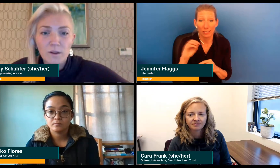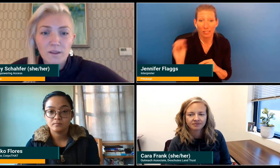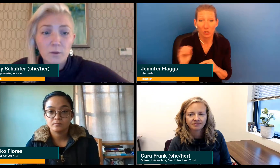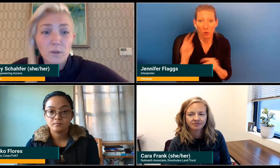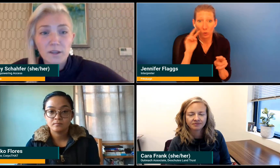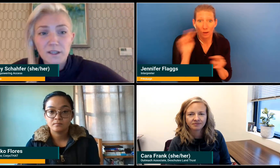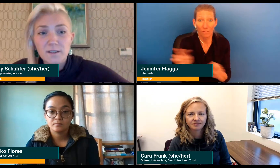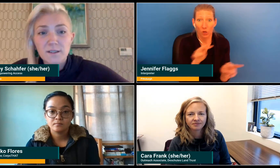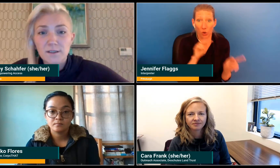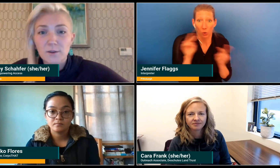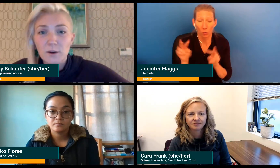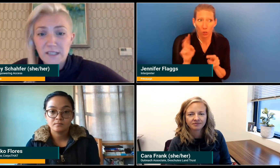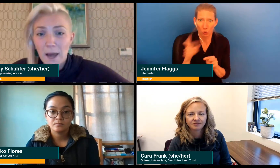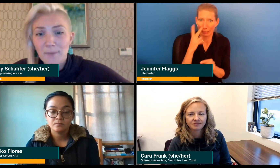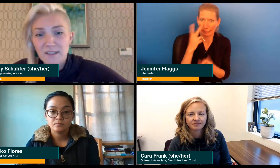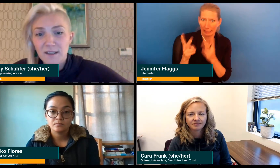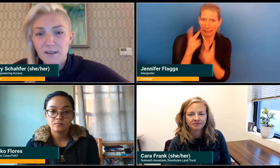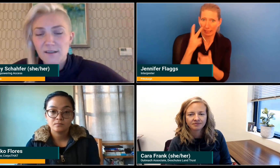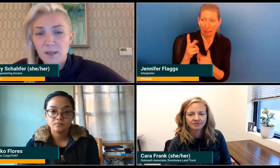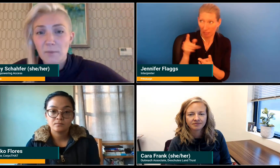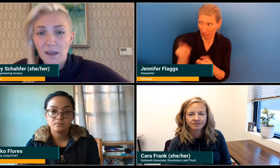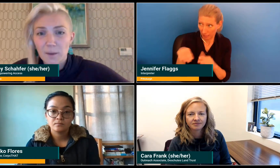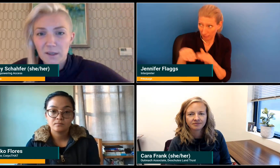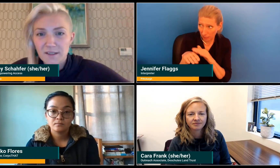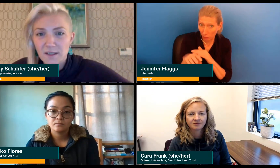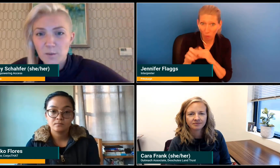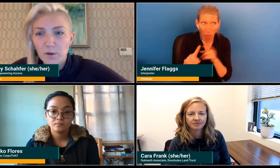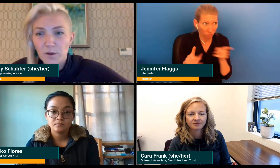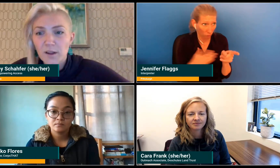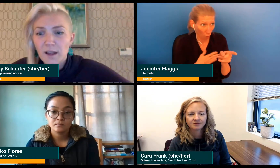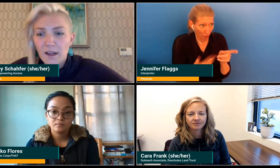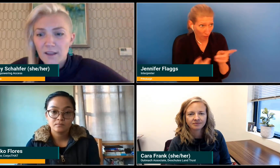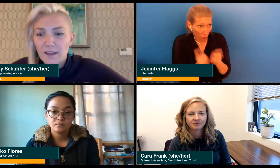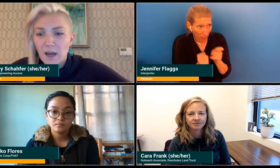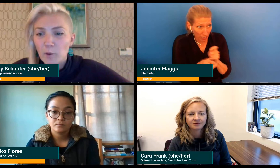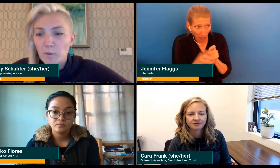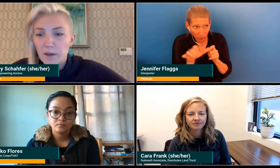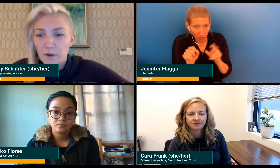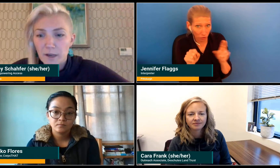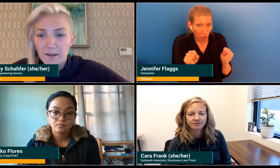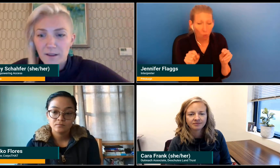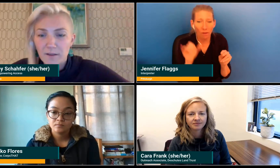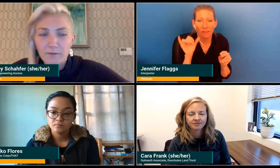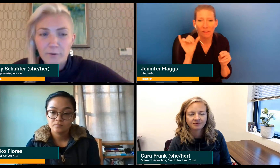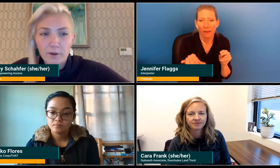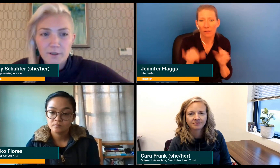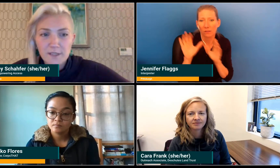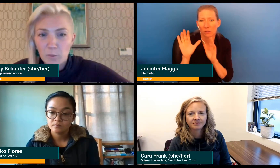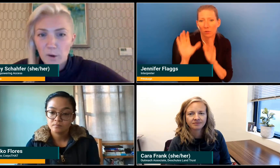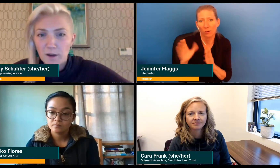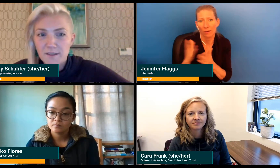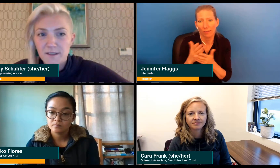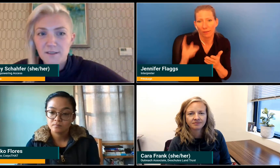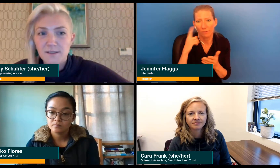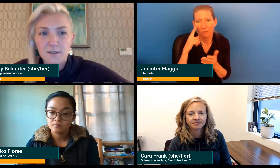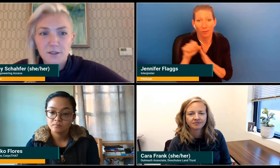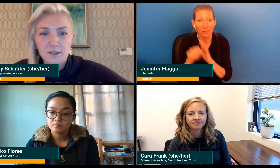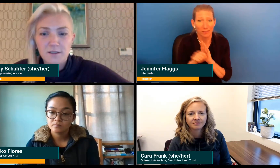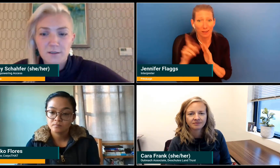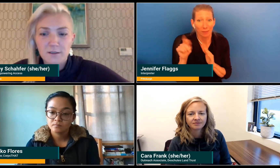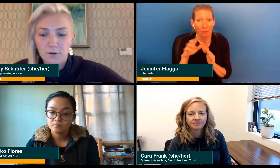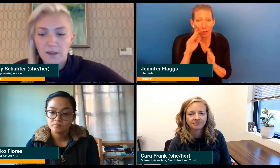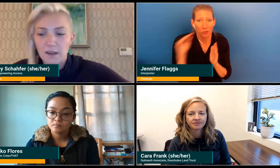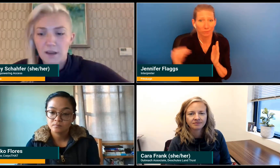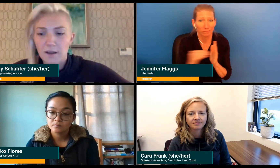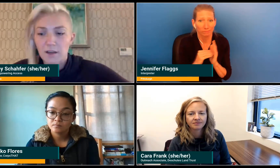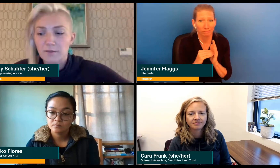accessible or that they're willing to adapt things and make them accessible. I think that would be a great thing for state parks, is to